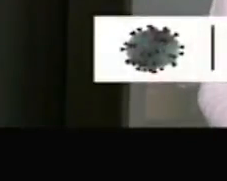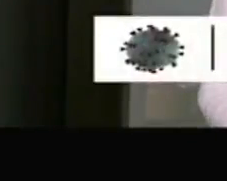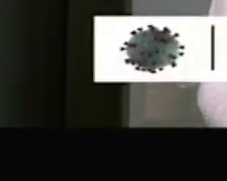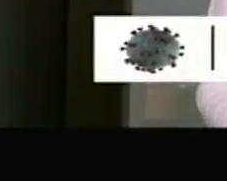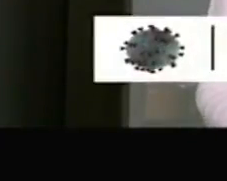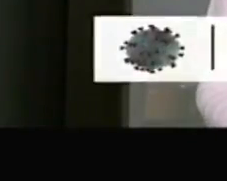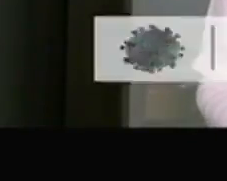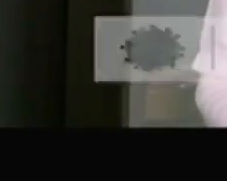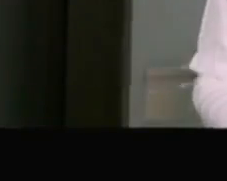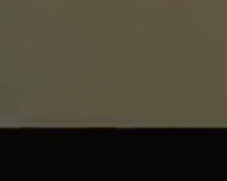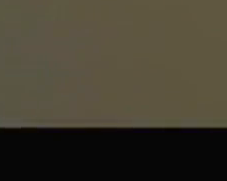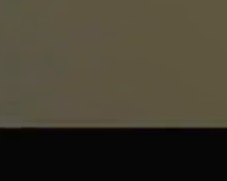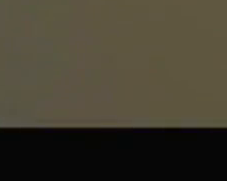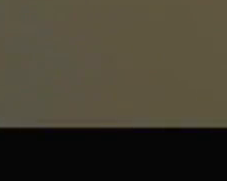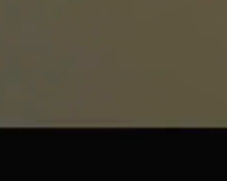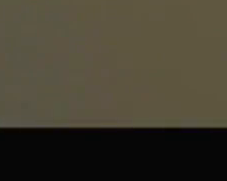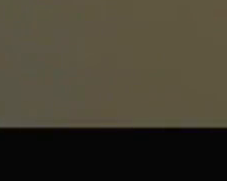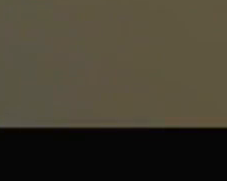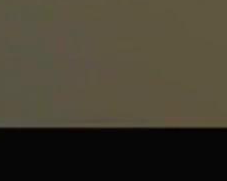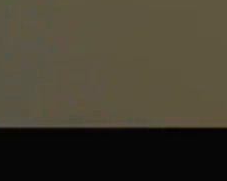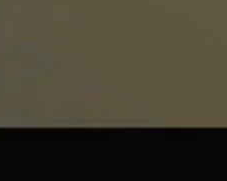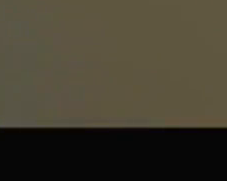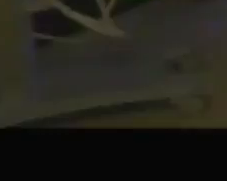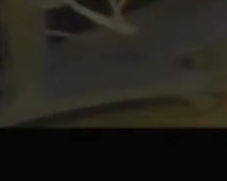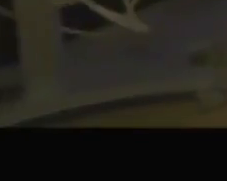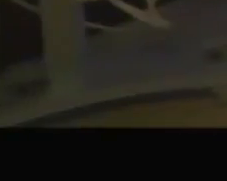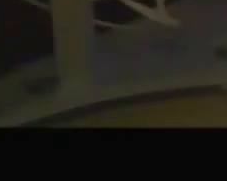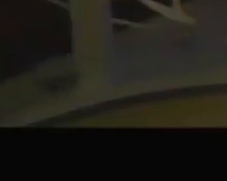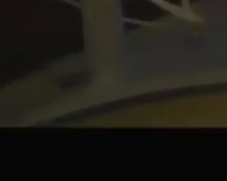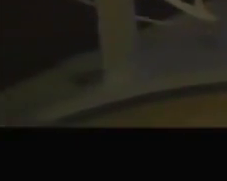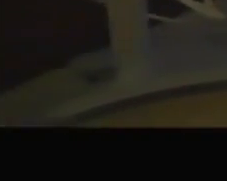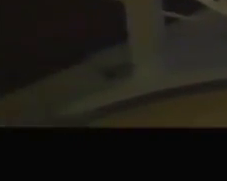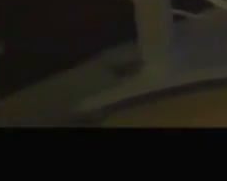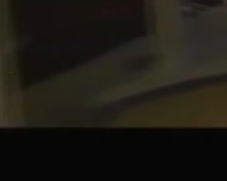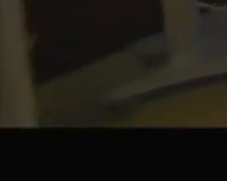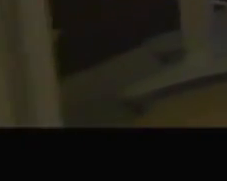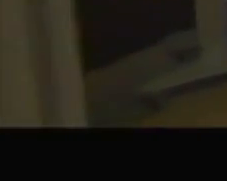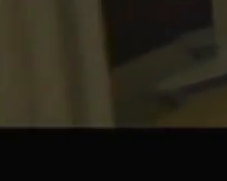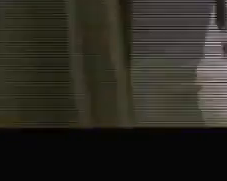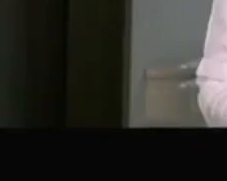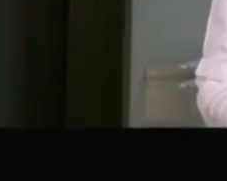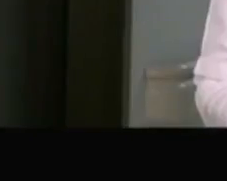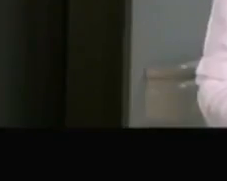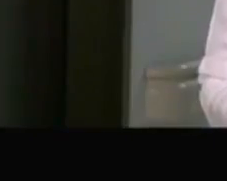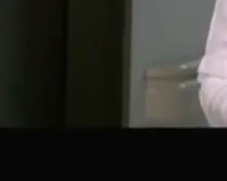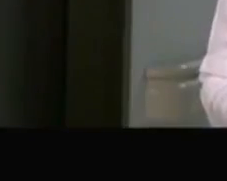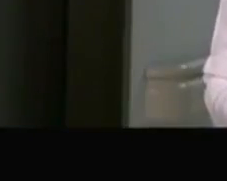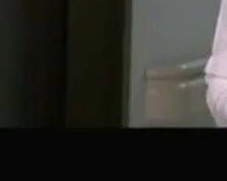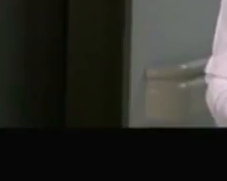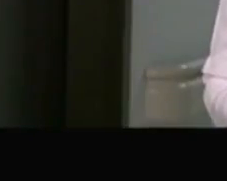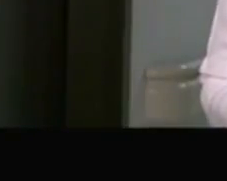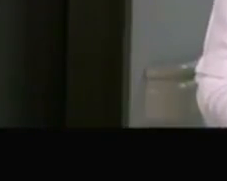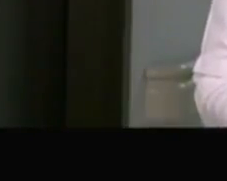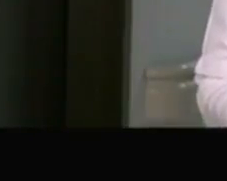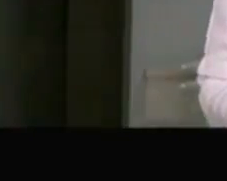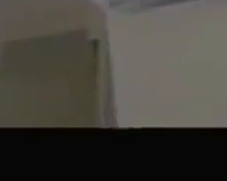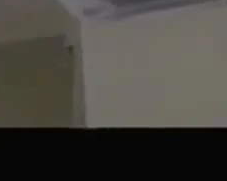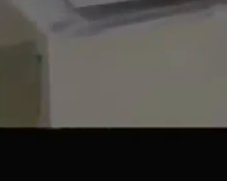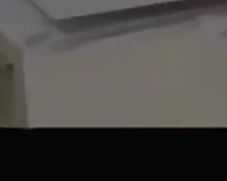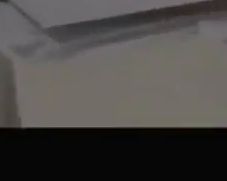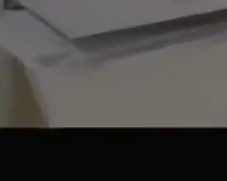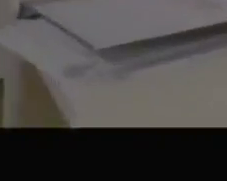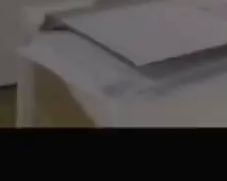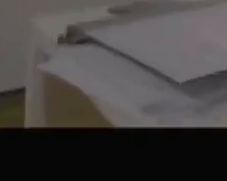of ICU HDU. We'd really prefer not to ever see you guys here. We'd prefer to see you guys on the outside,